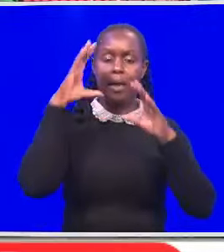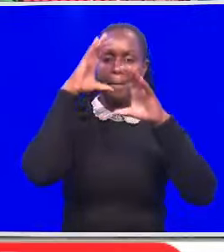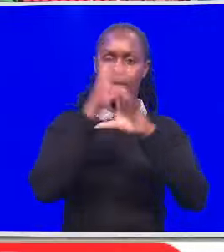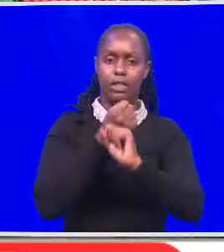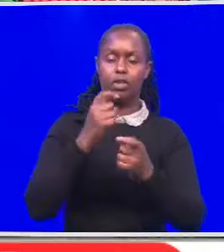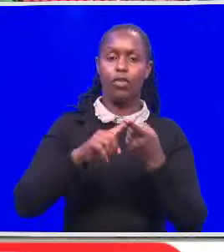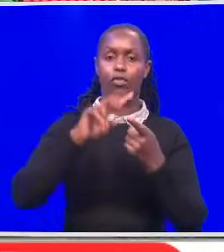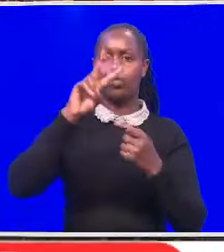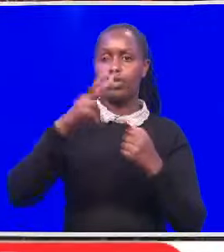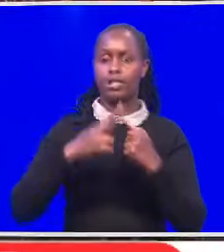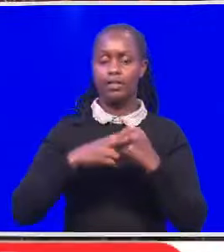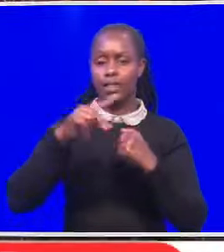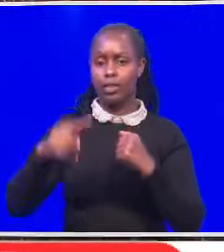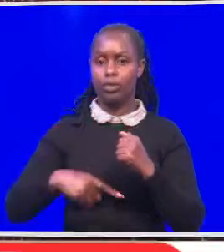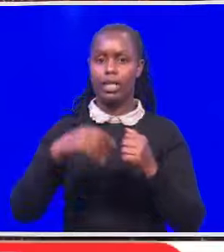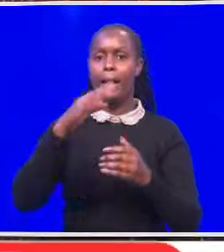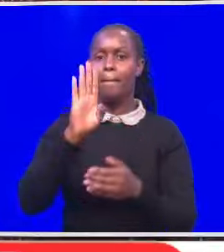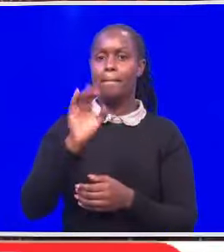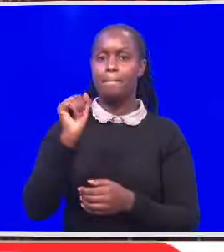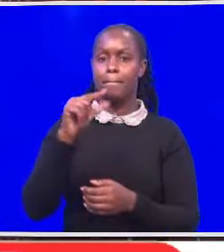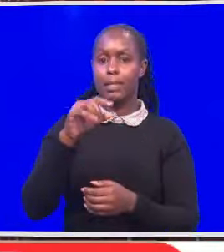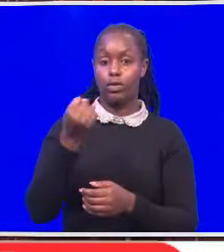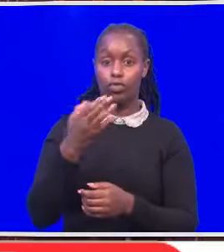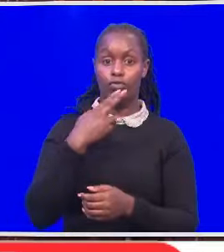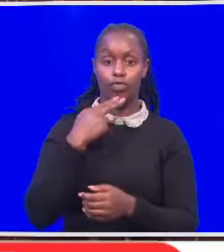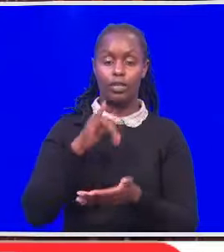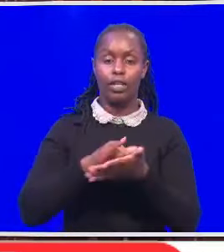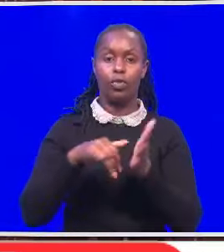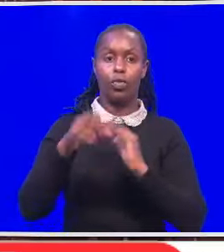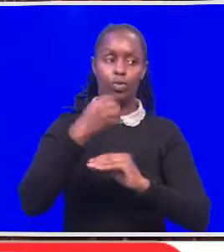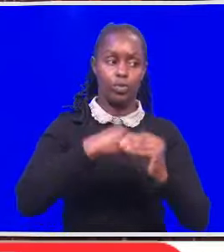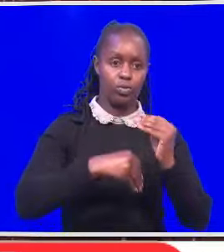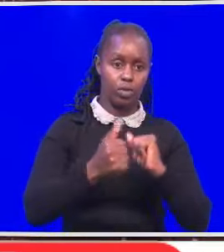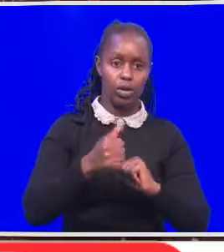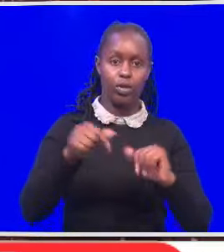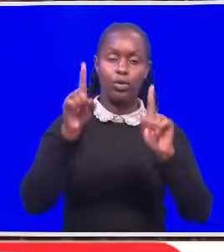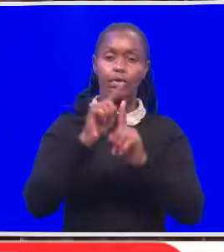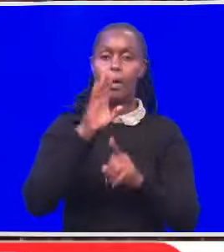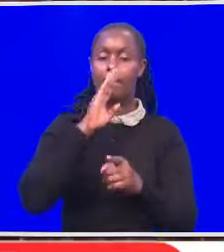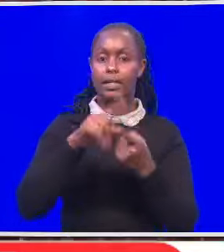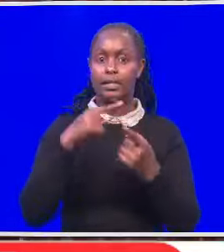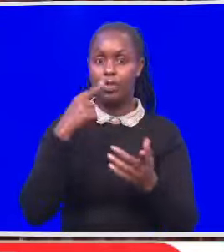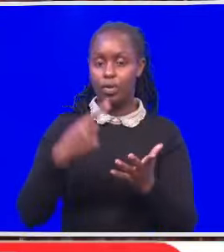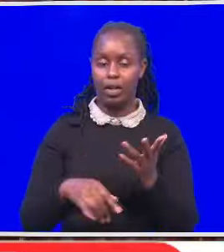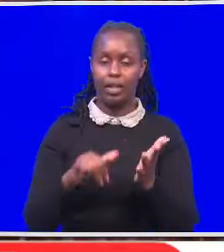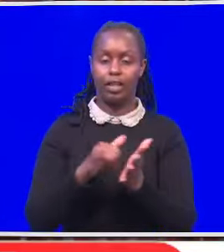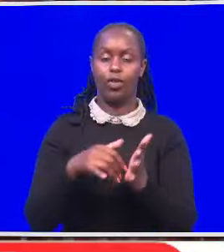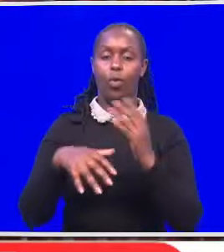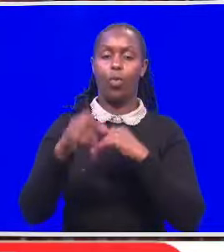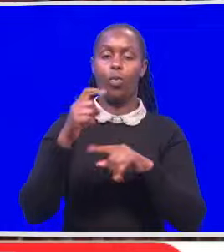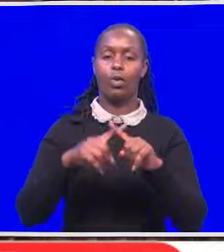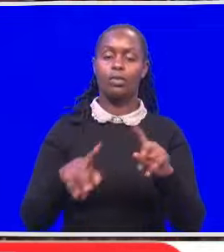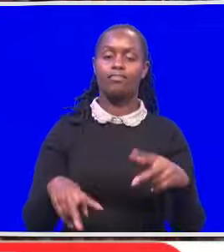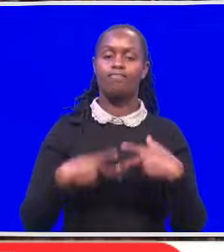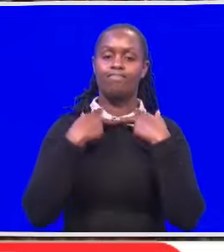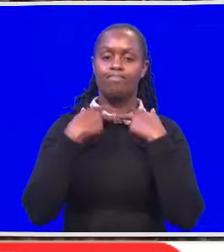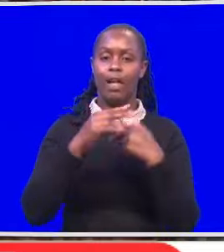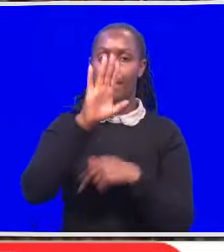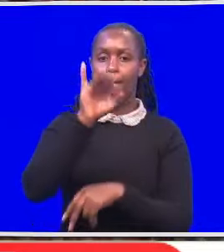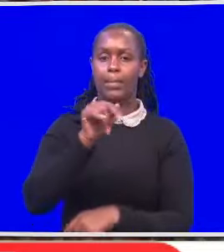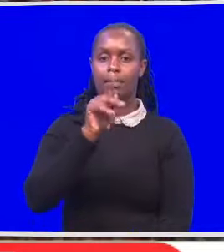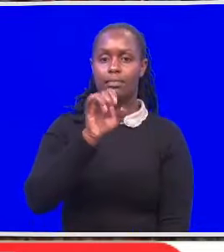contaminated sugar that was suspected to have found its way into the market, despite being condemned and seized by the Kenya Bureau of Standards KEBS.